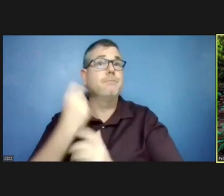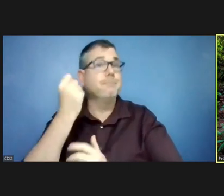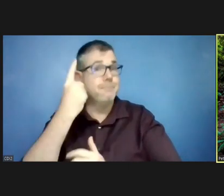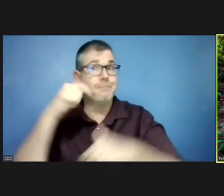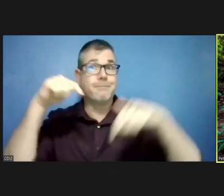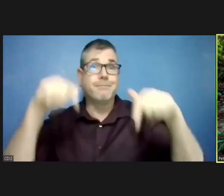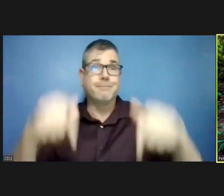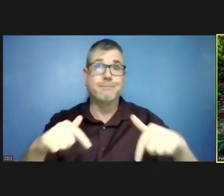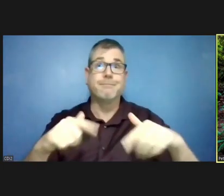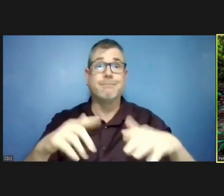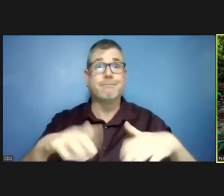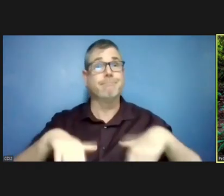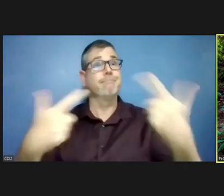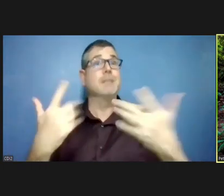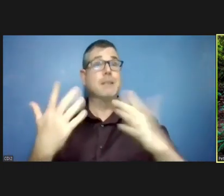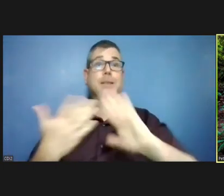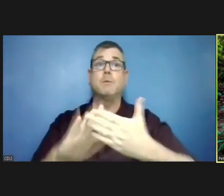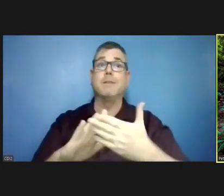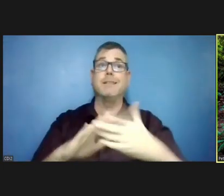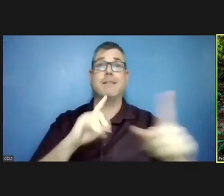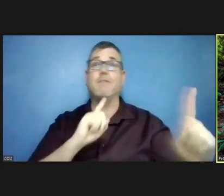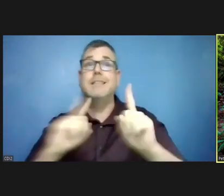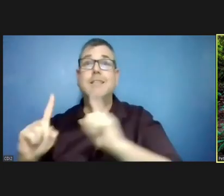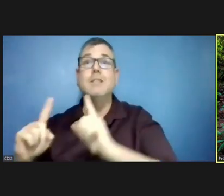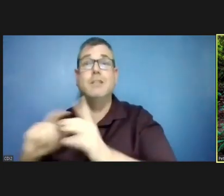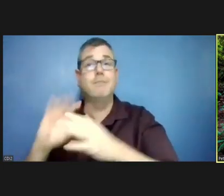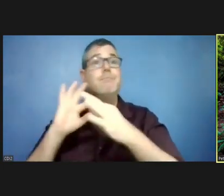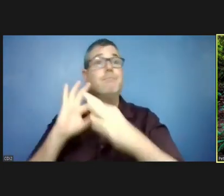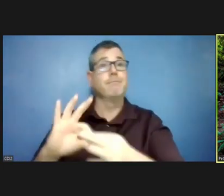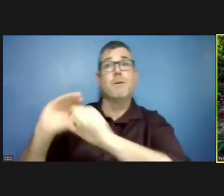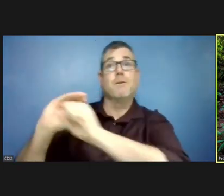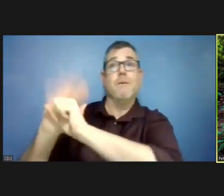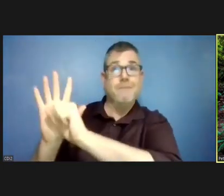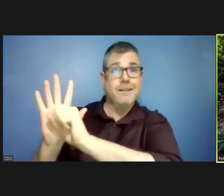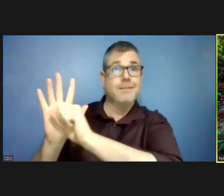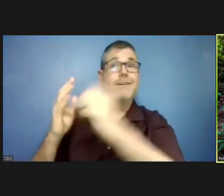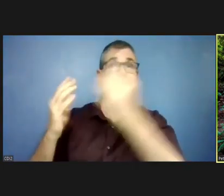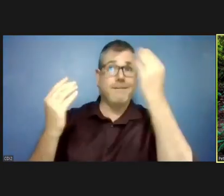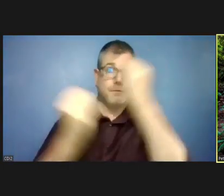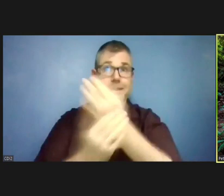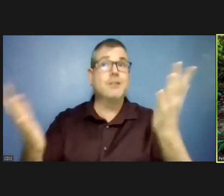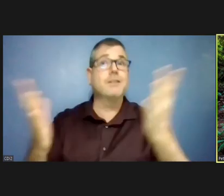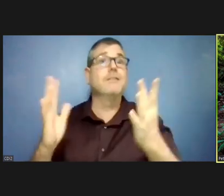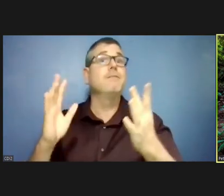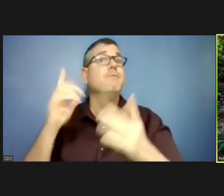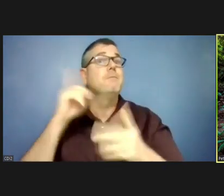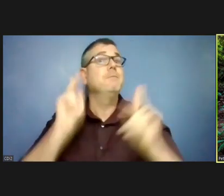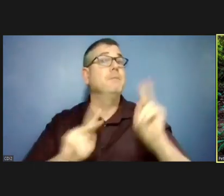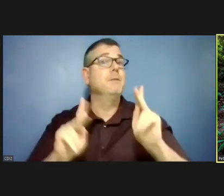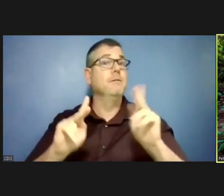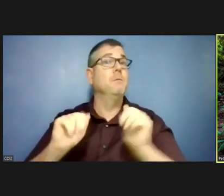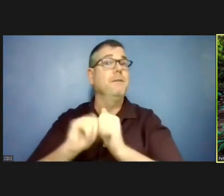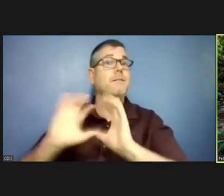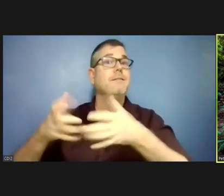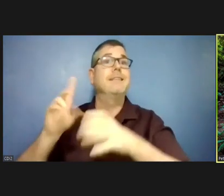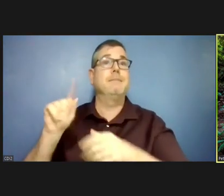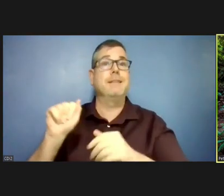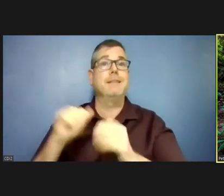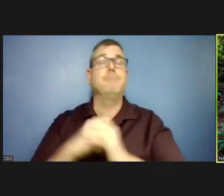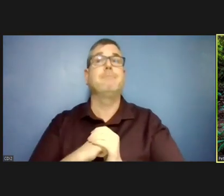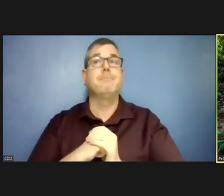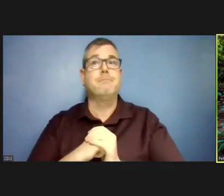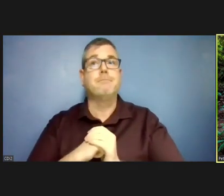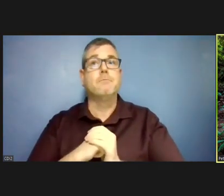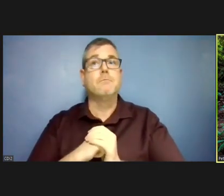COVID-19 information for the disability community. Just a reminder, thanks to those who